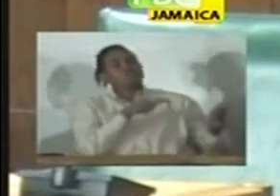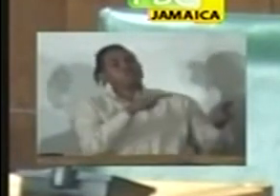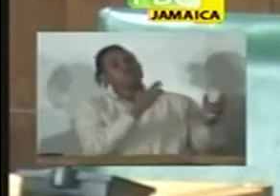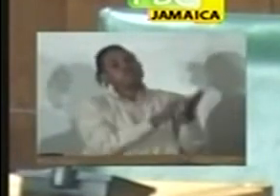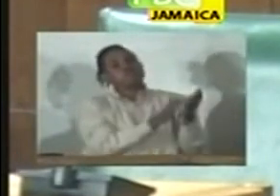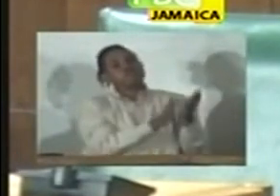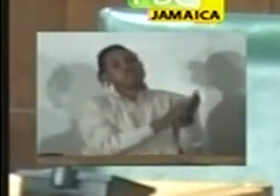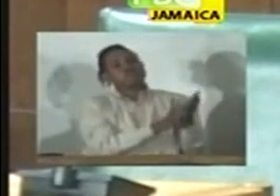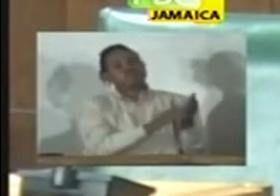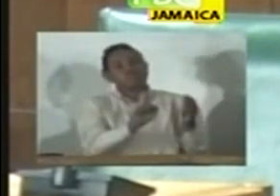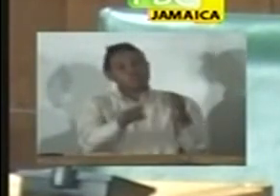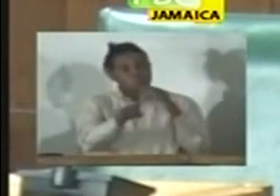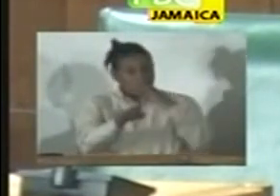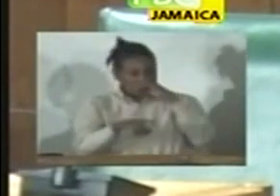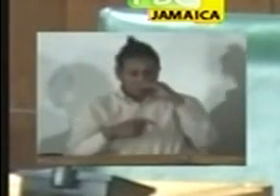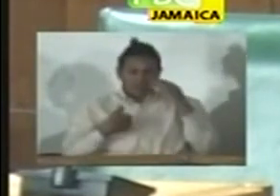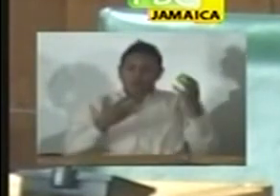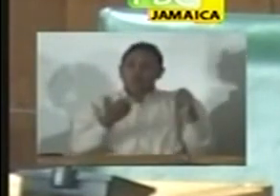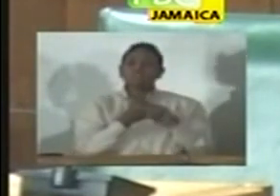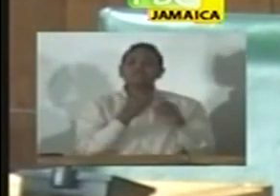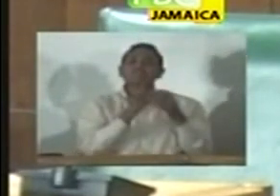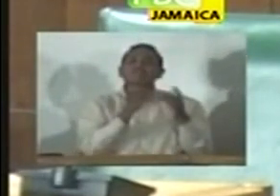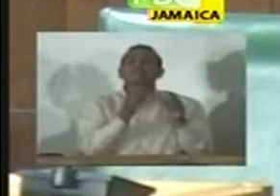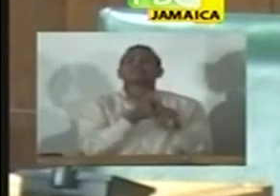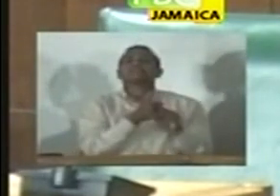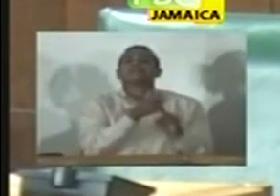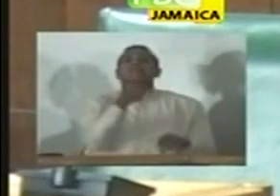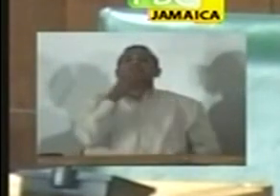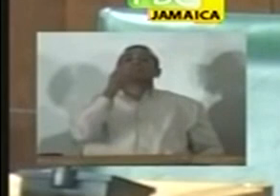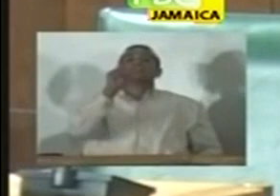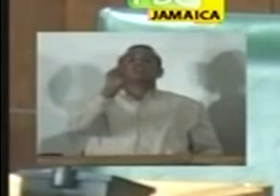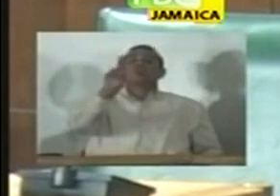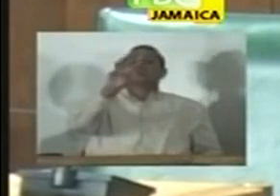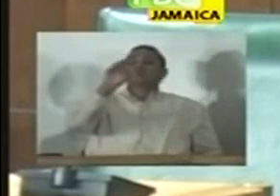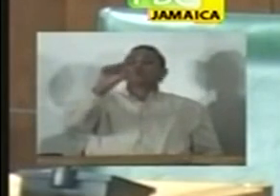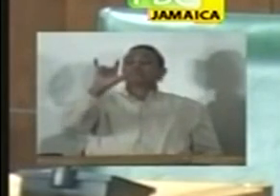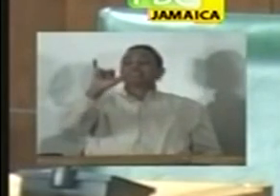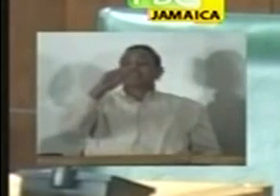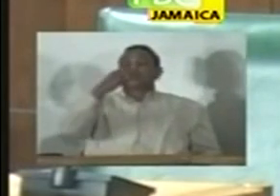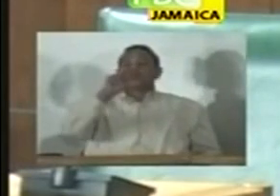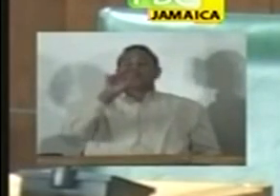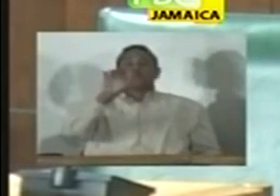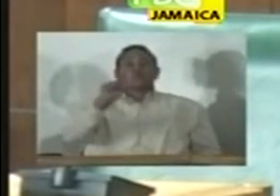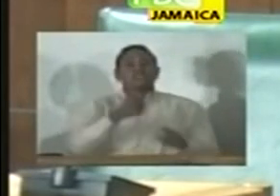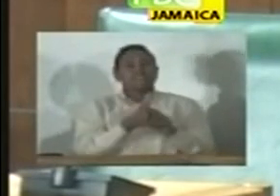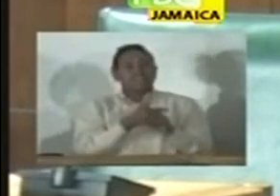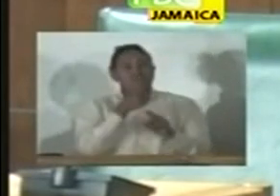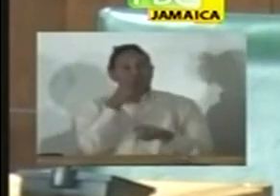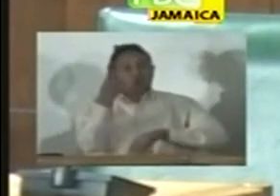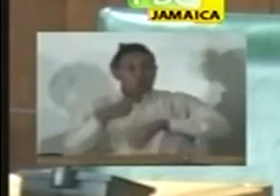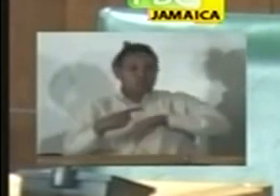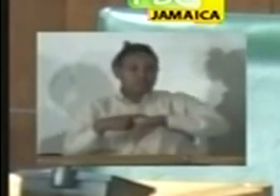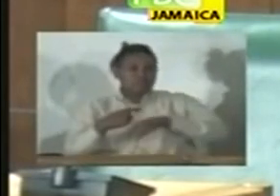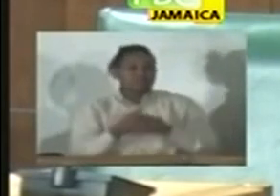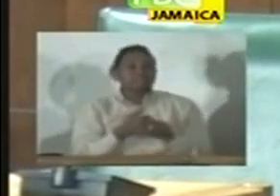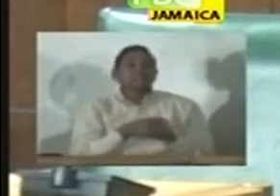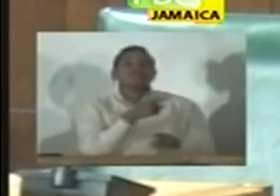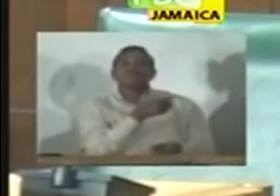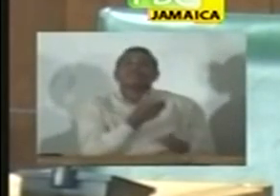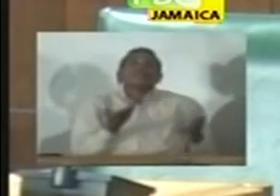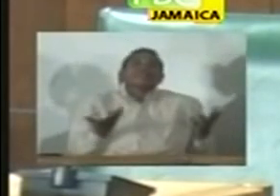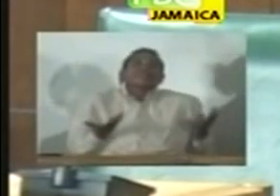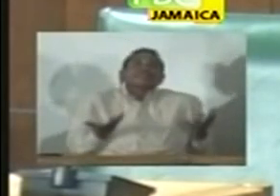I want to single out Dr. Wesley Hughes, who at one stage, he was